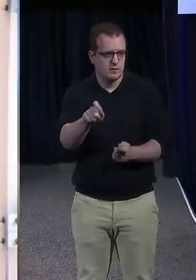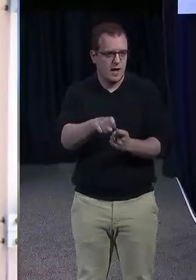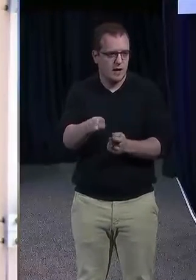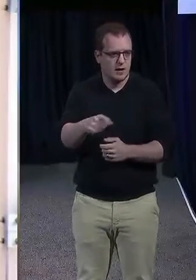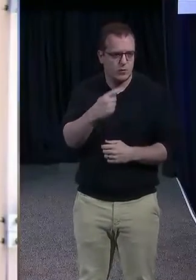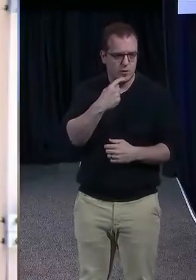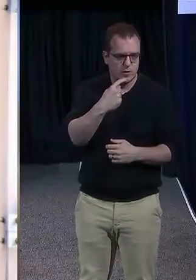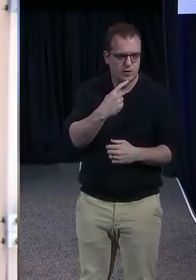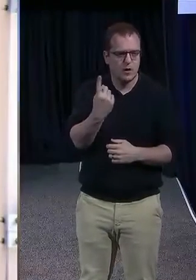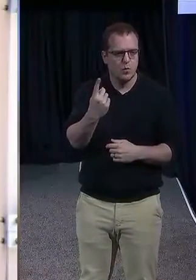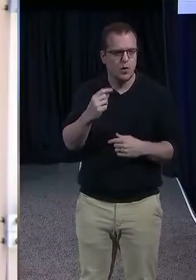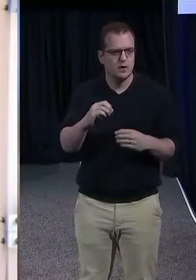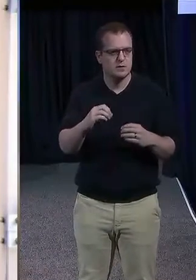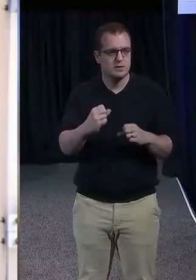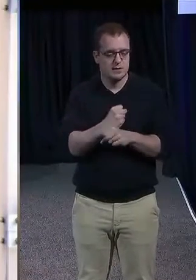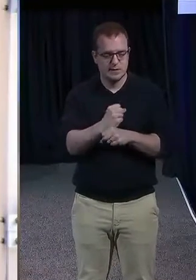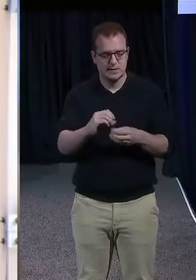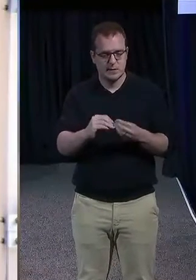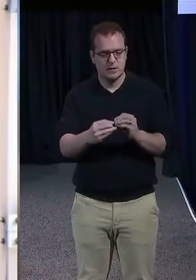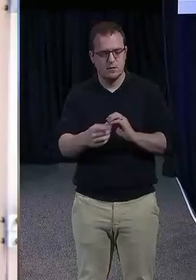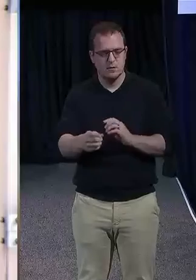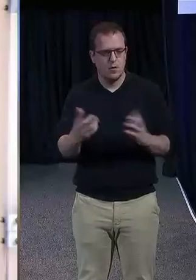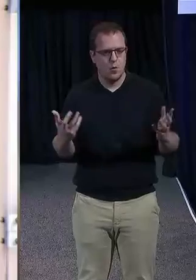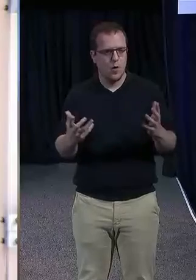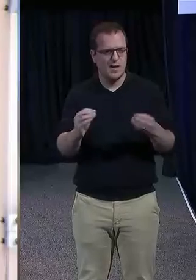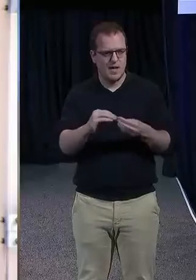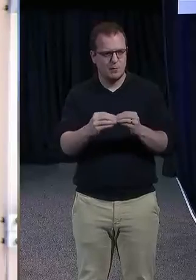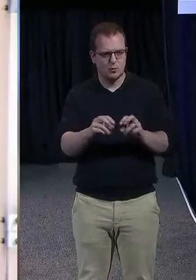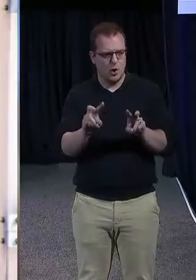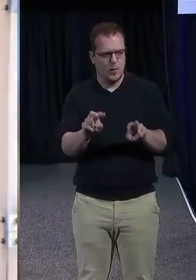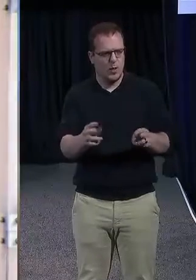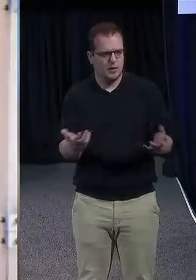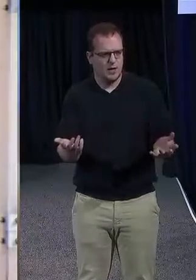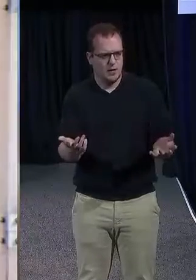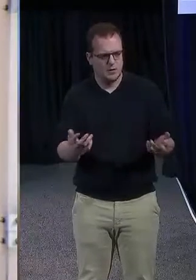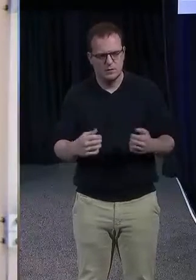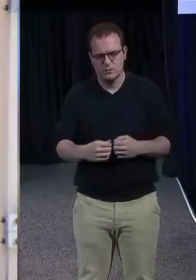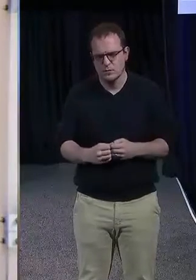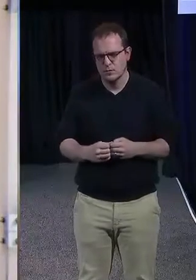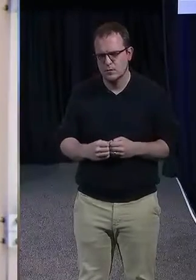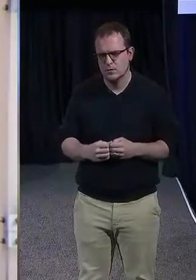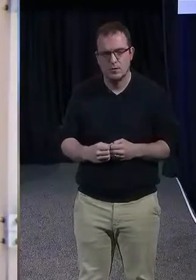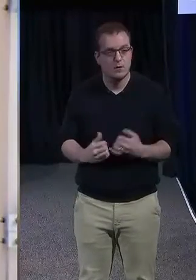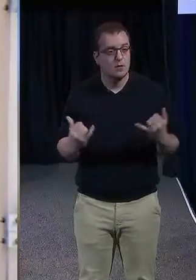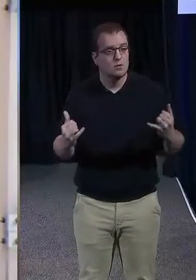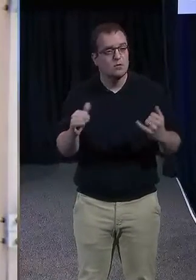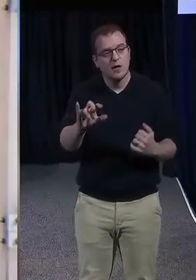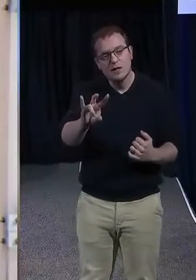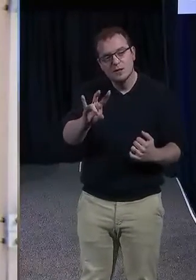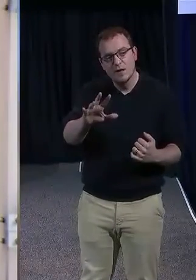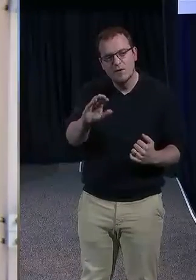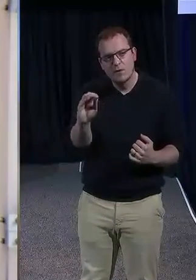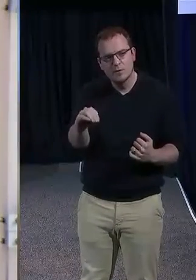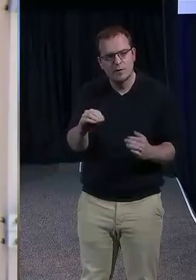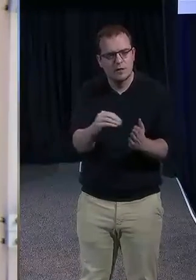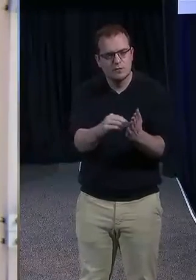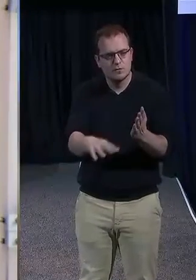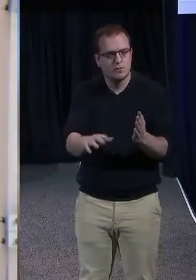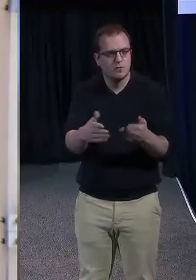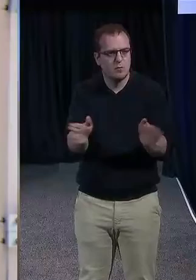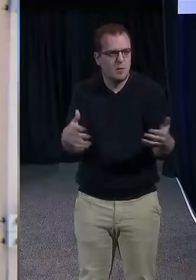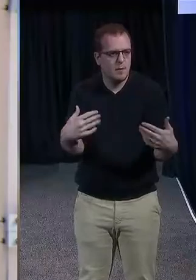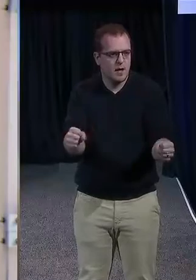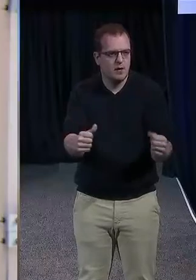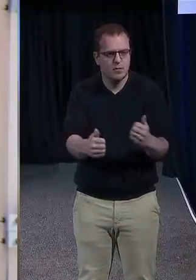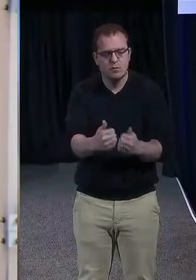What statistics are we looking at? Today, 75% of students in schools of public health